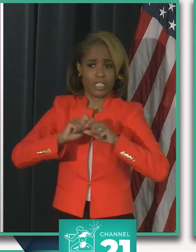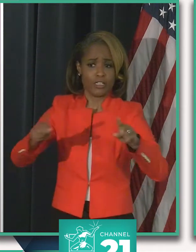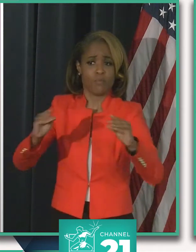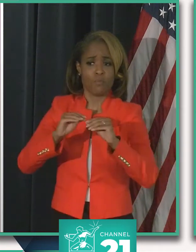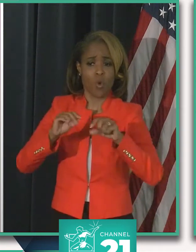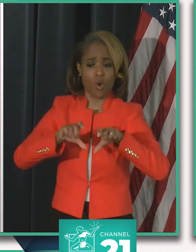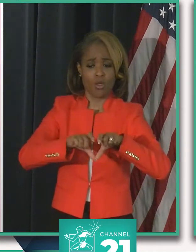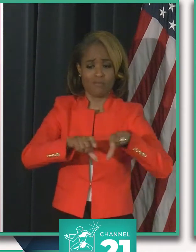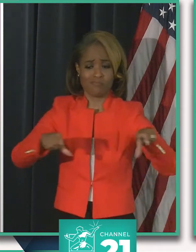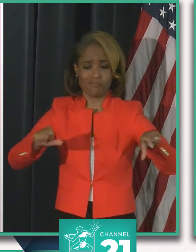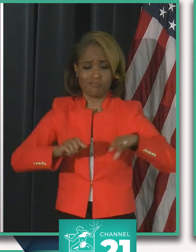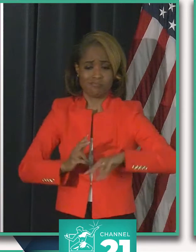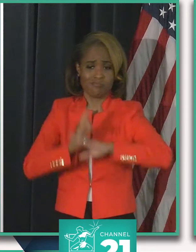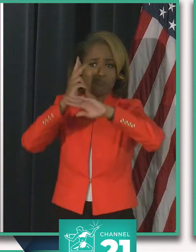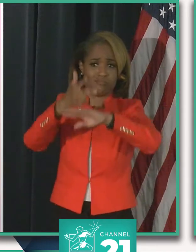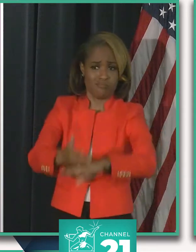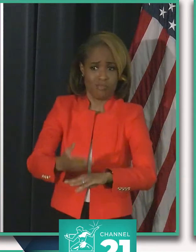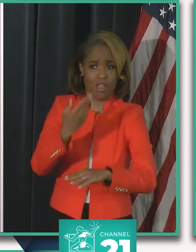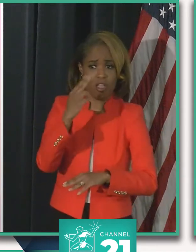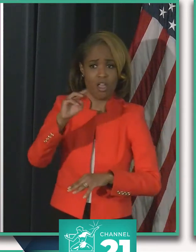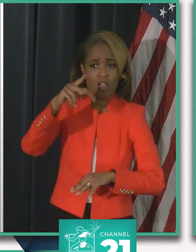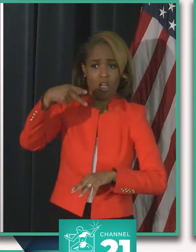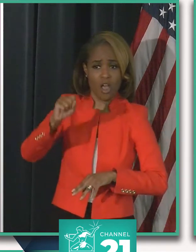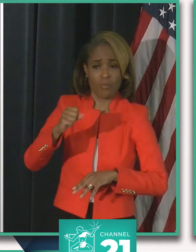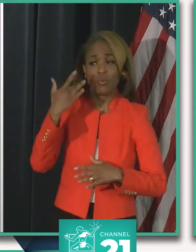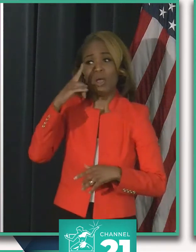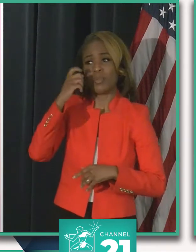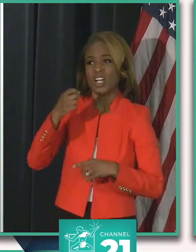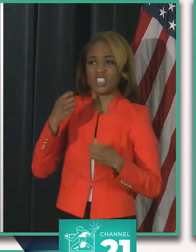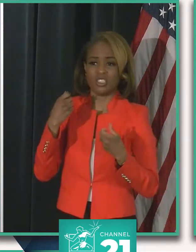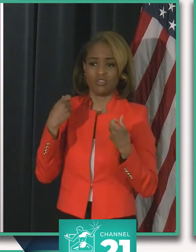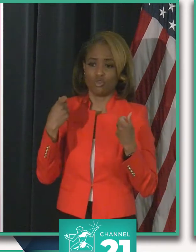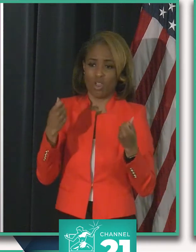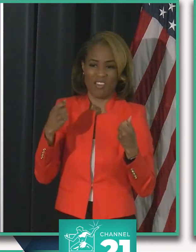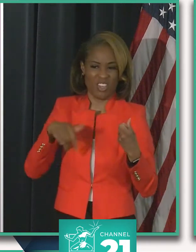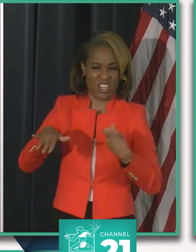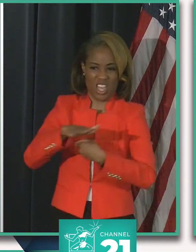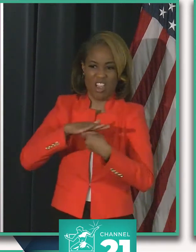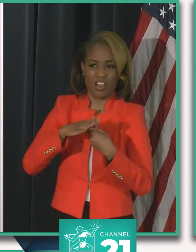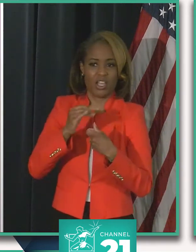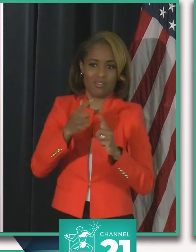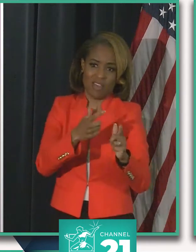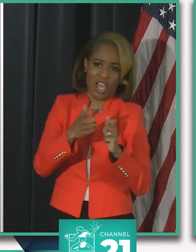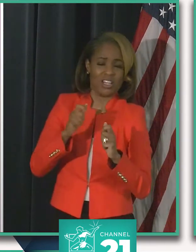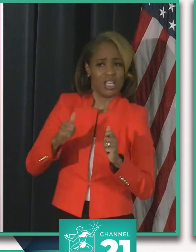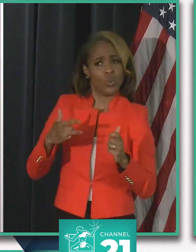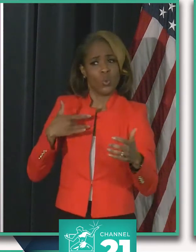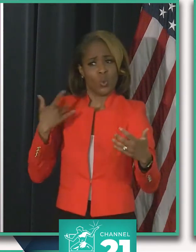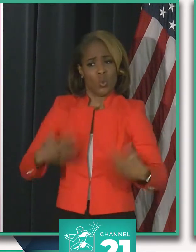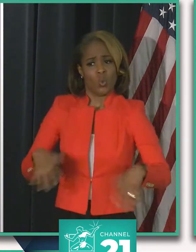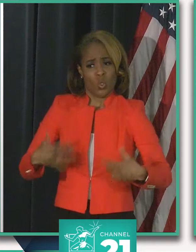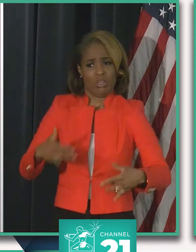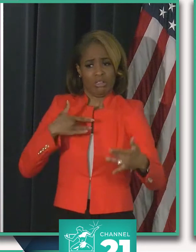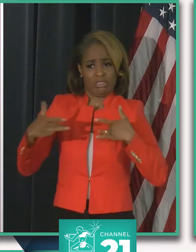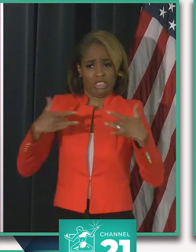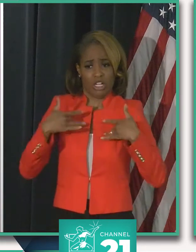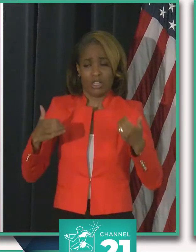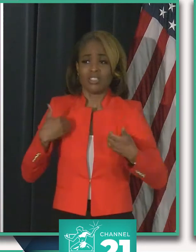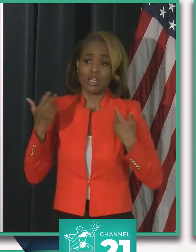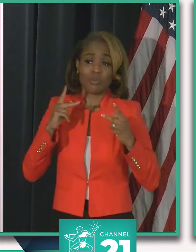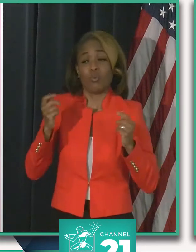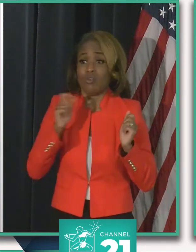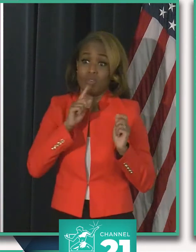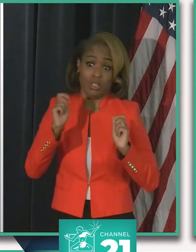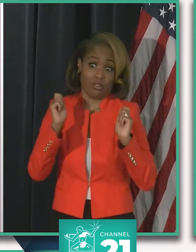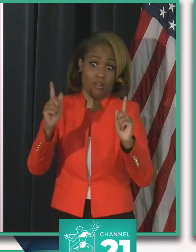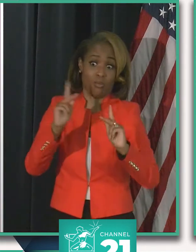humps because the driving in the area and the fast driving has been so concerning. And with young folks trying to get out, well, all people trying to